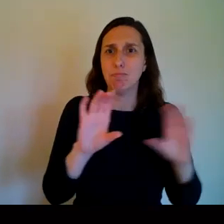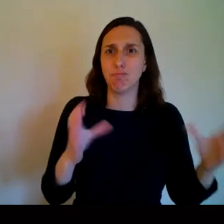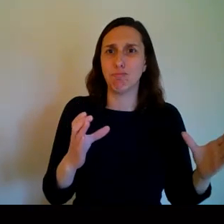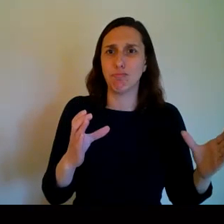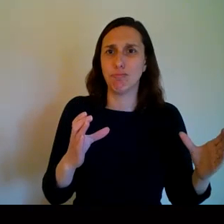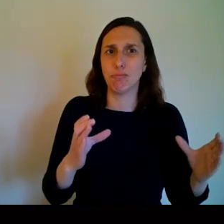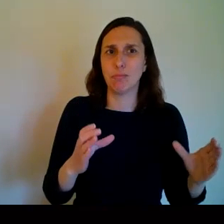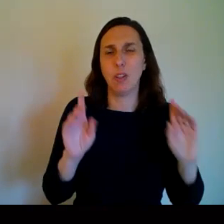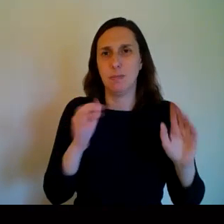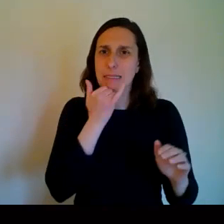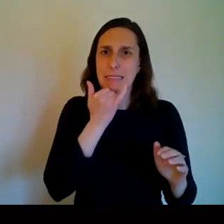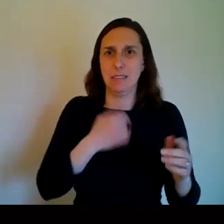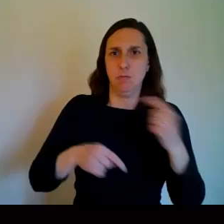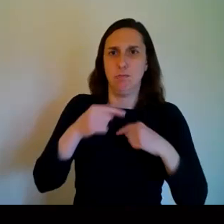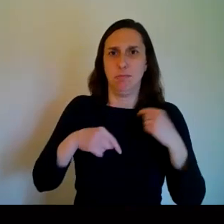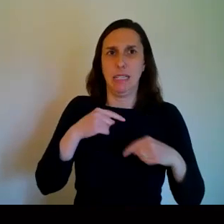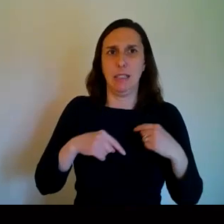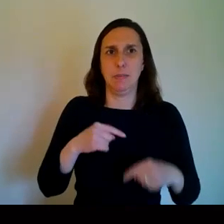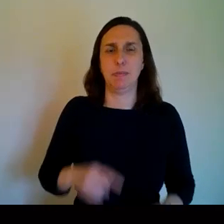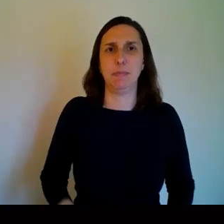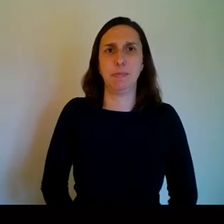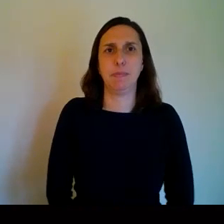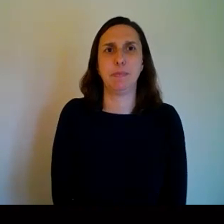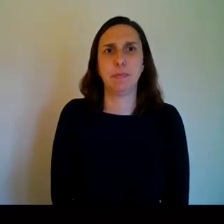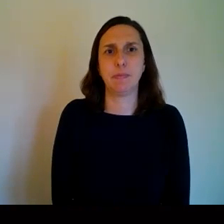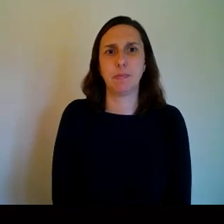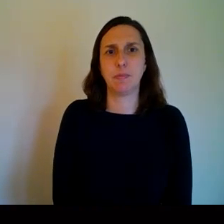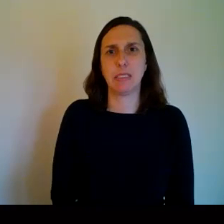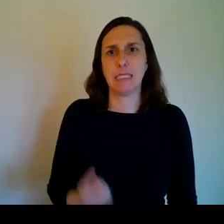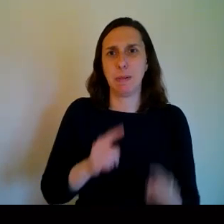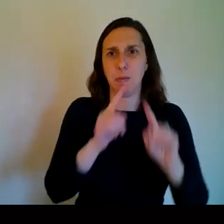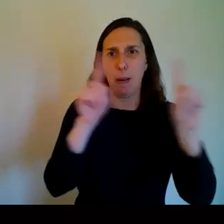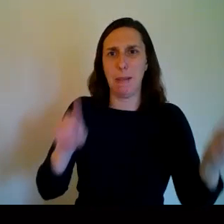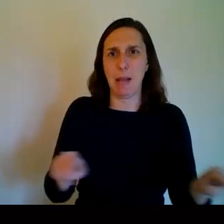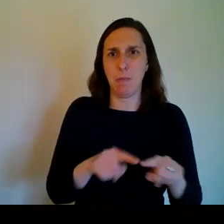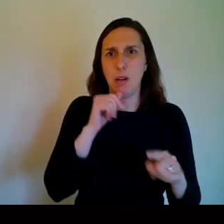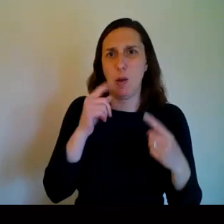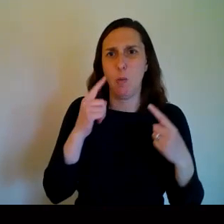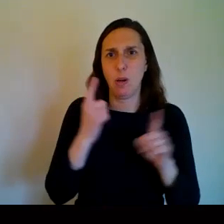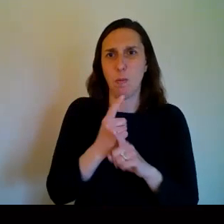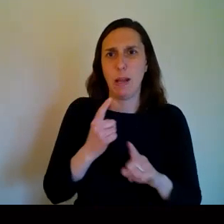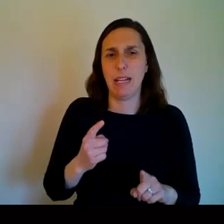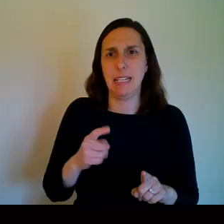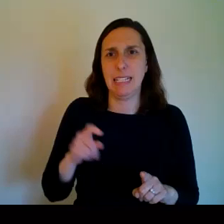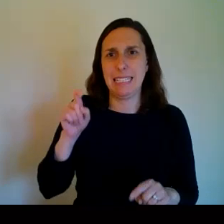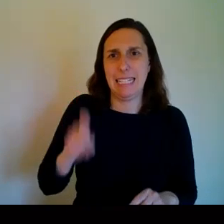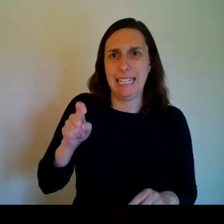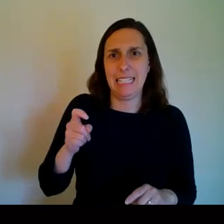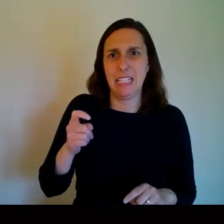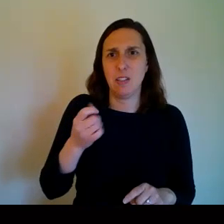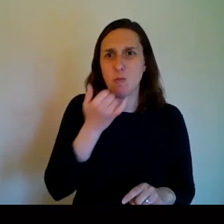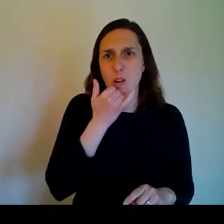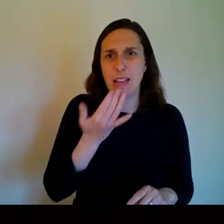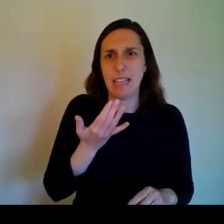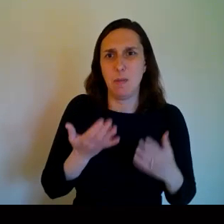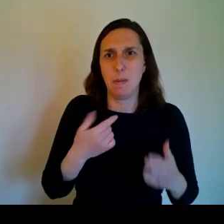Sorry, got a little bit of a blackboard issue here. There we go, and added a border. I clicked on the wrong thing by writing too